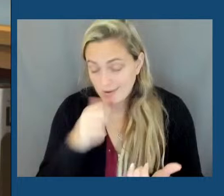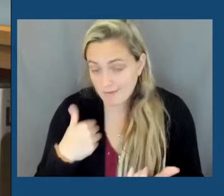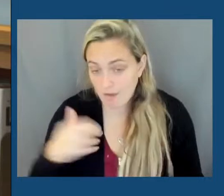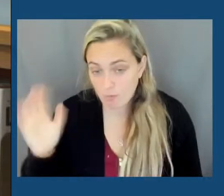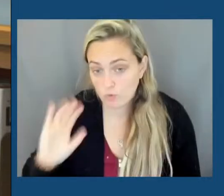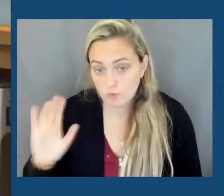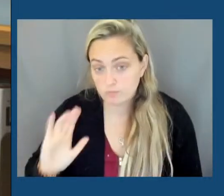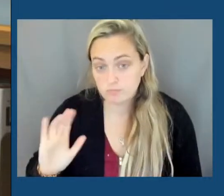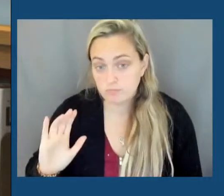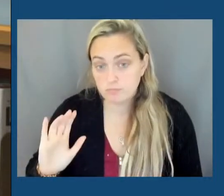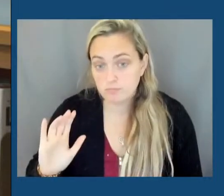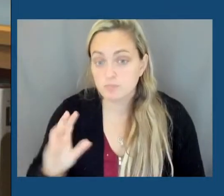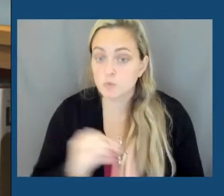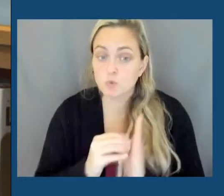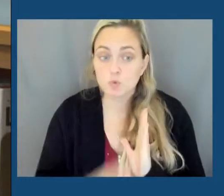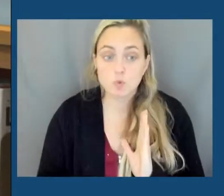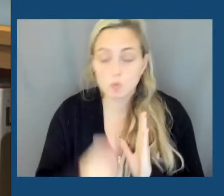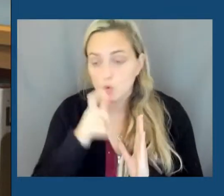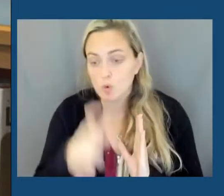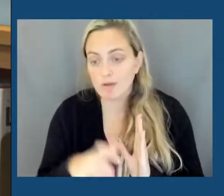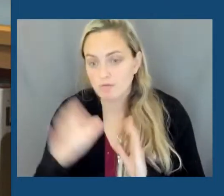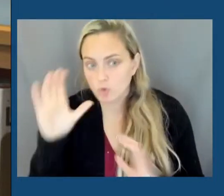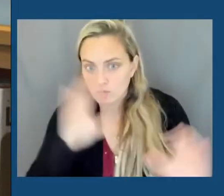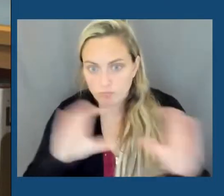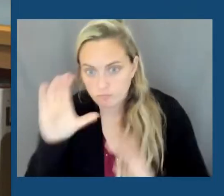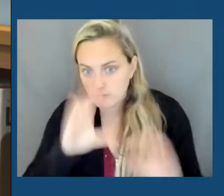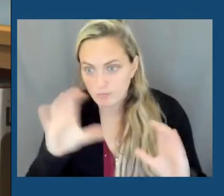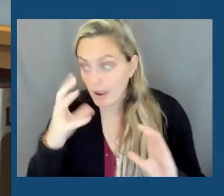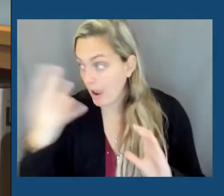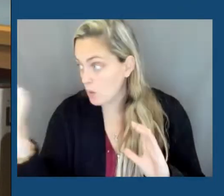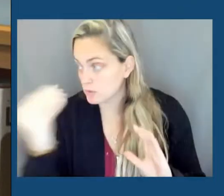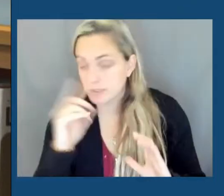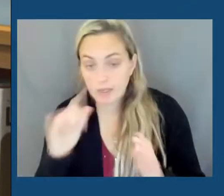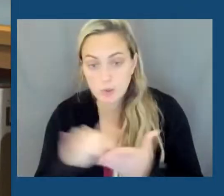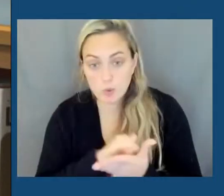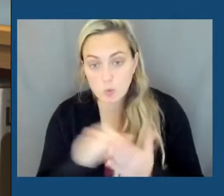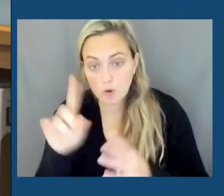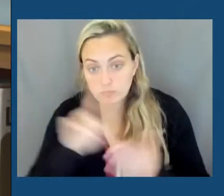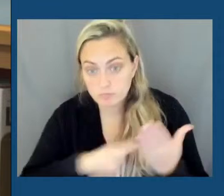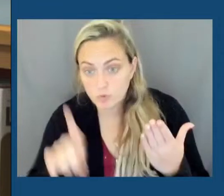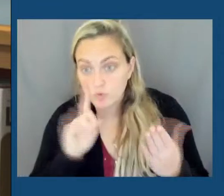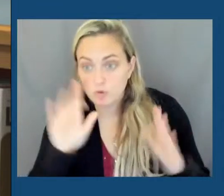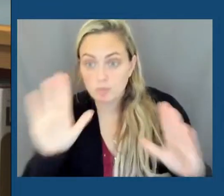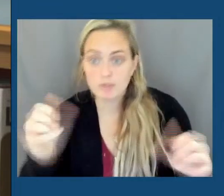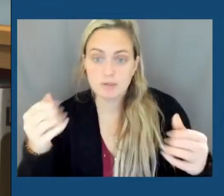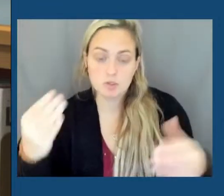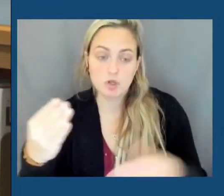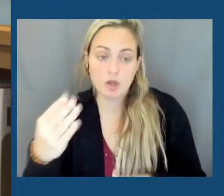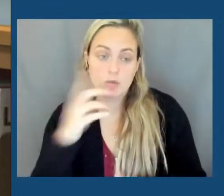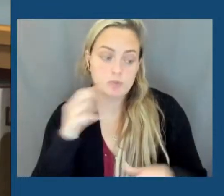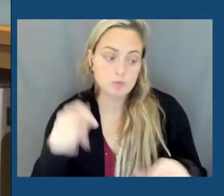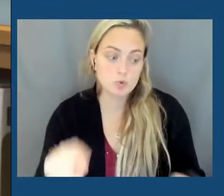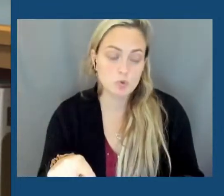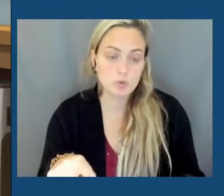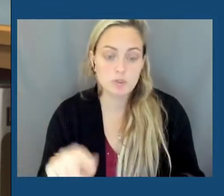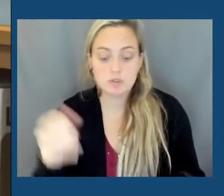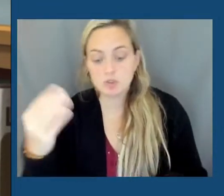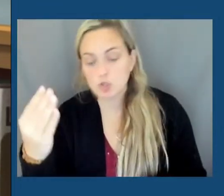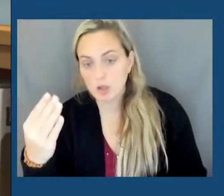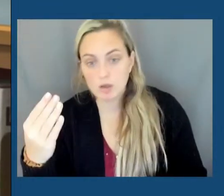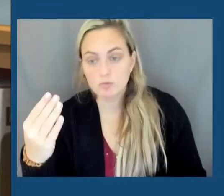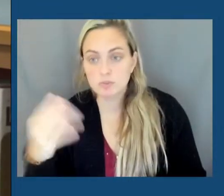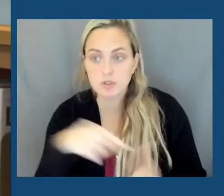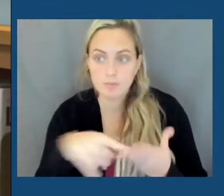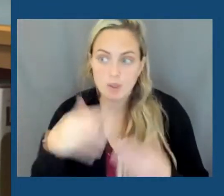before, so students don't have to look outside of New York for these amazing jobs and opportunities, and jobs that pay